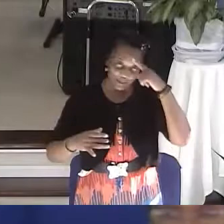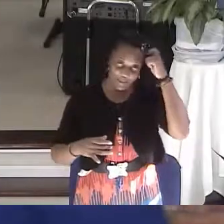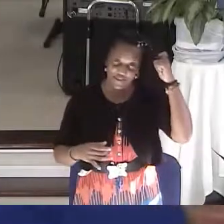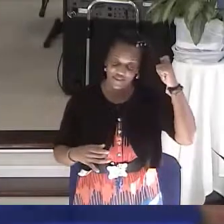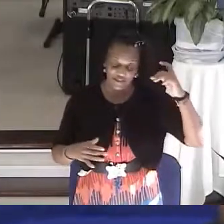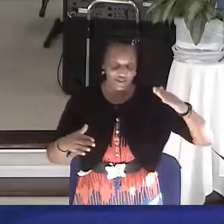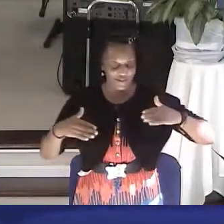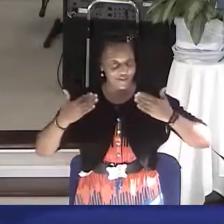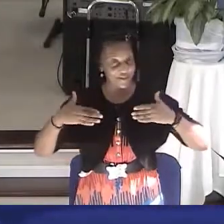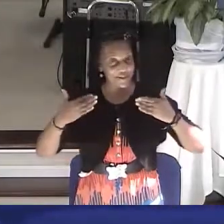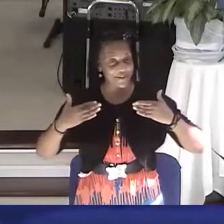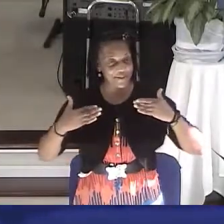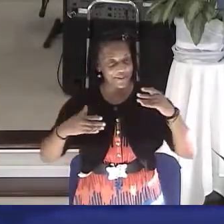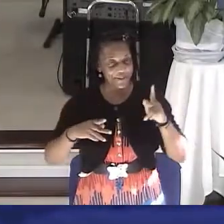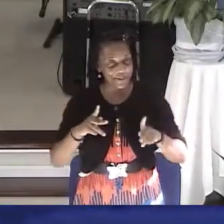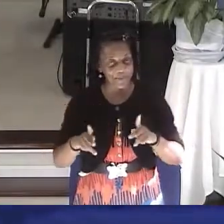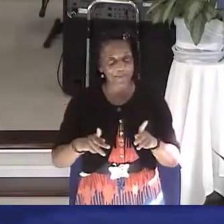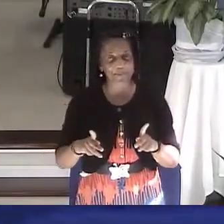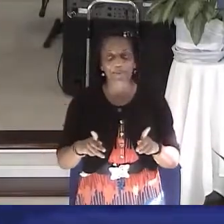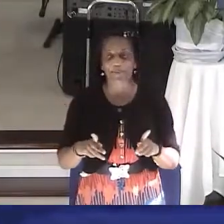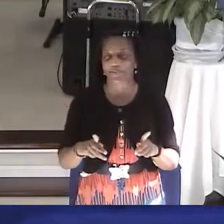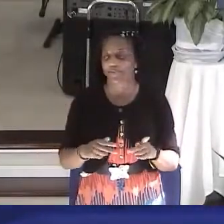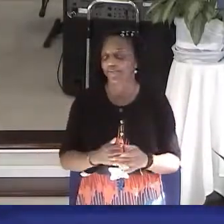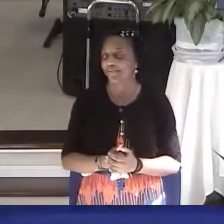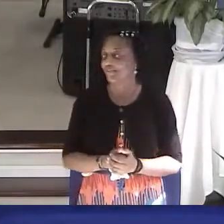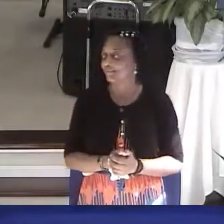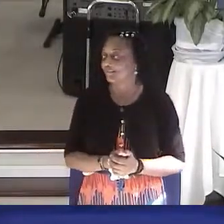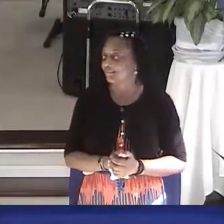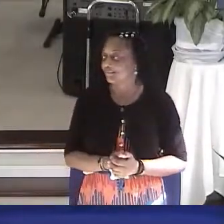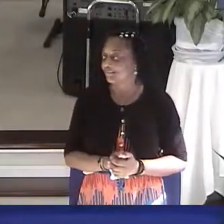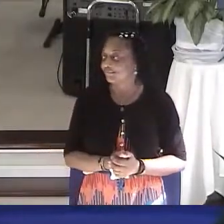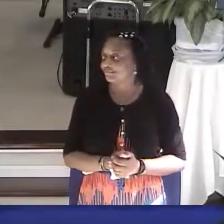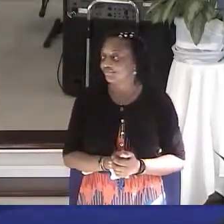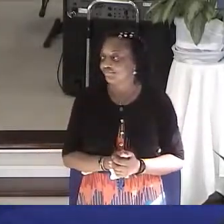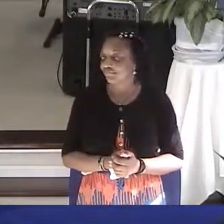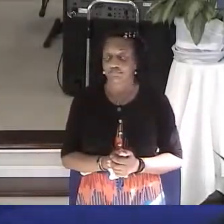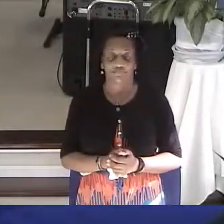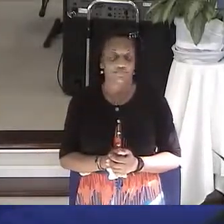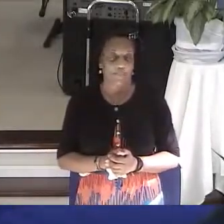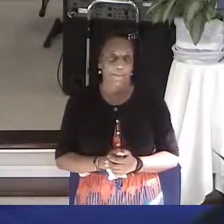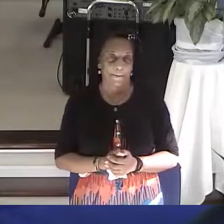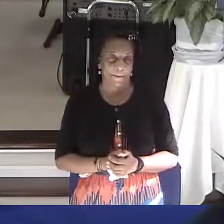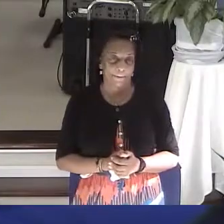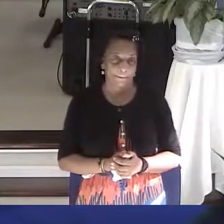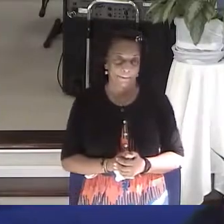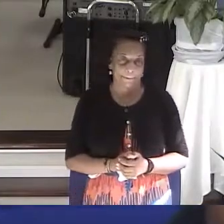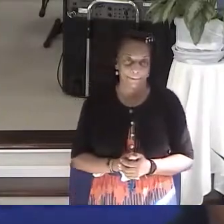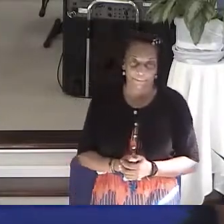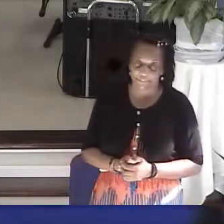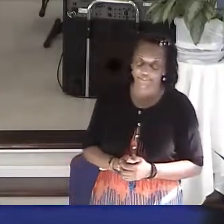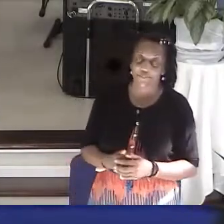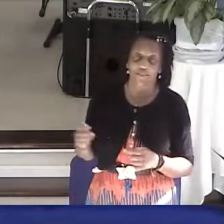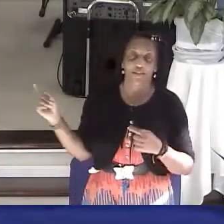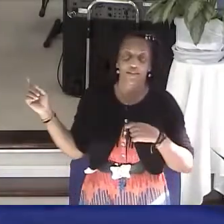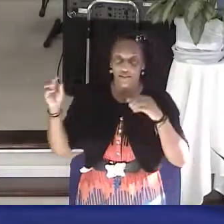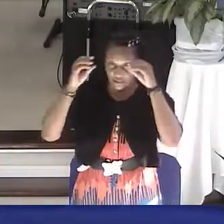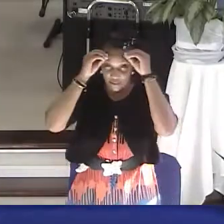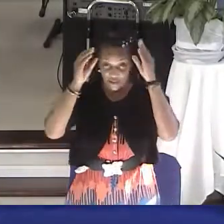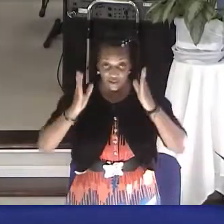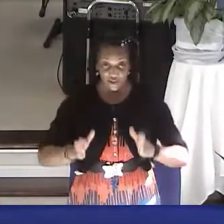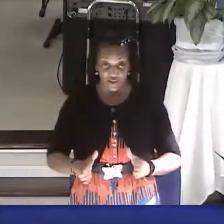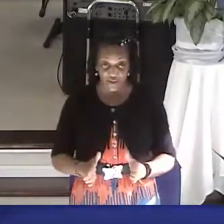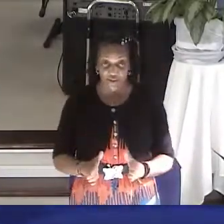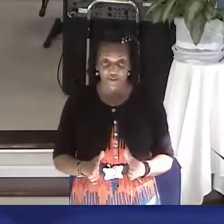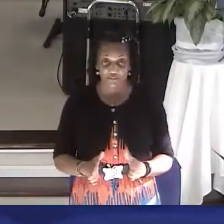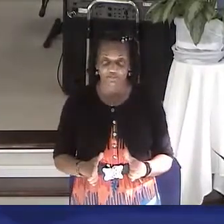stay young as well. I wonder if that's why I chose teaching. Anyway, I'm on leave. But leave just